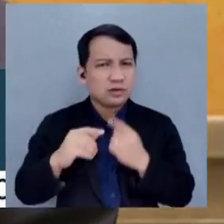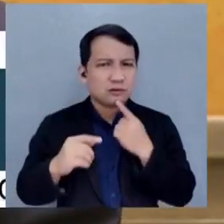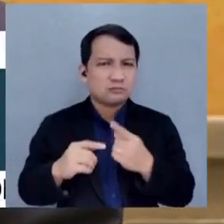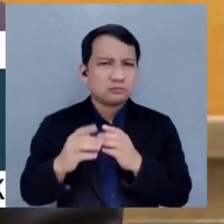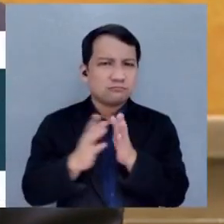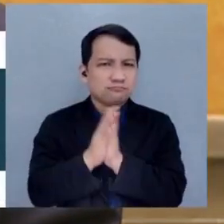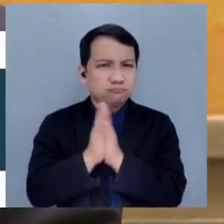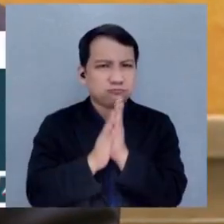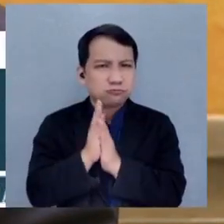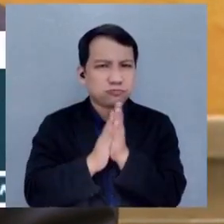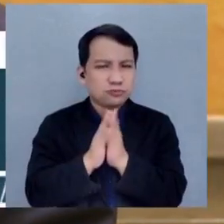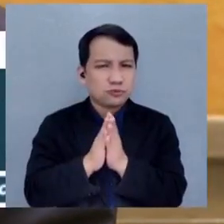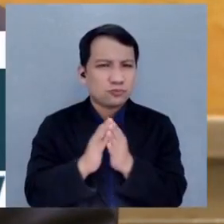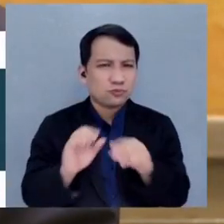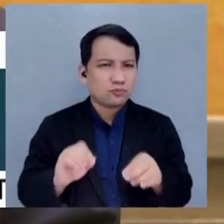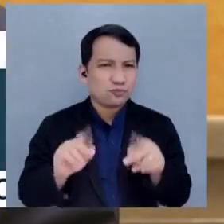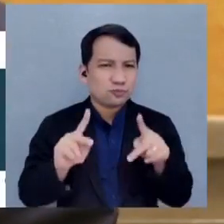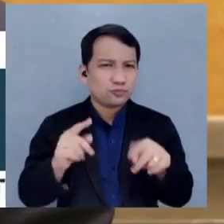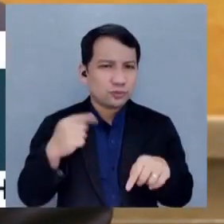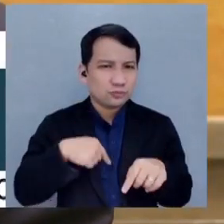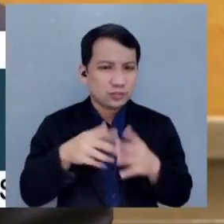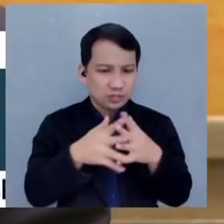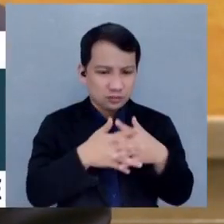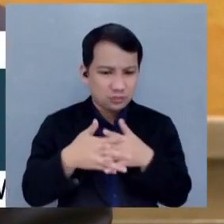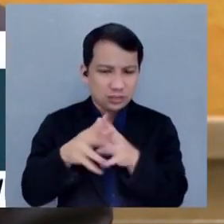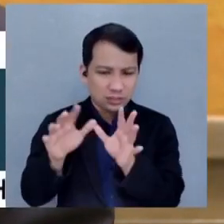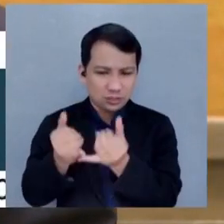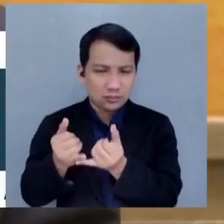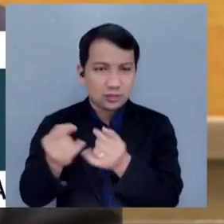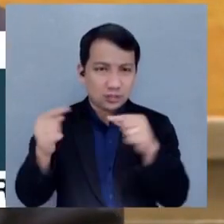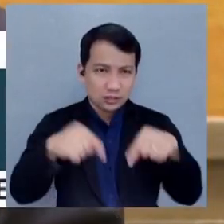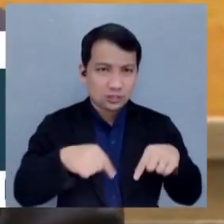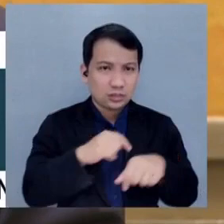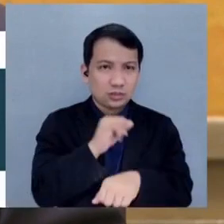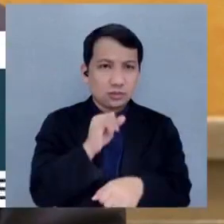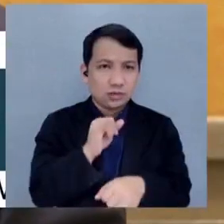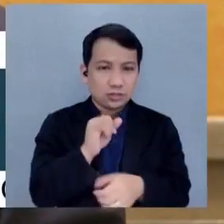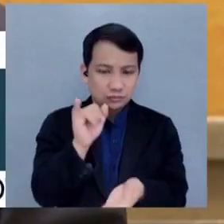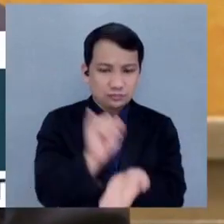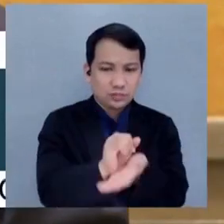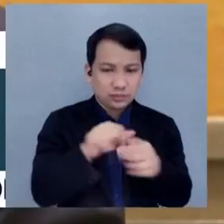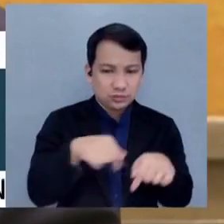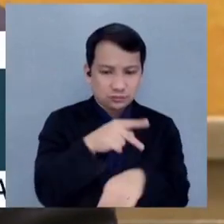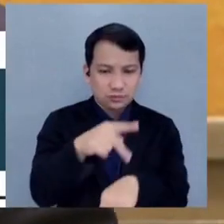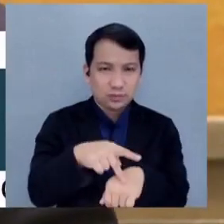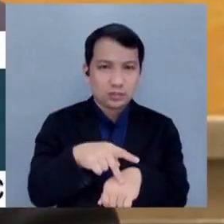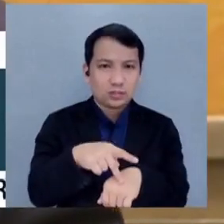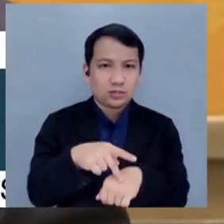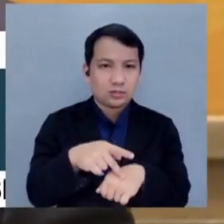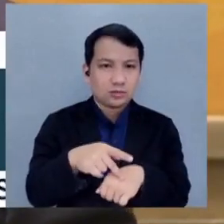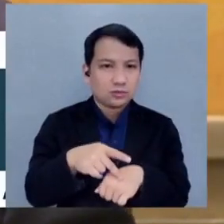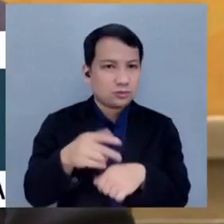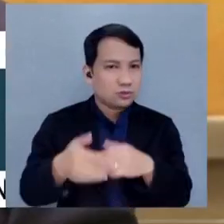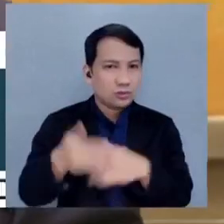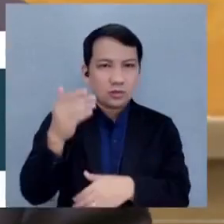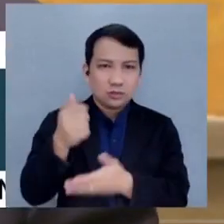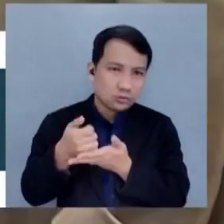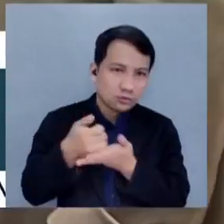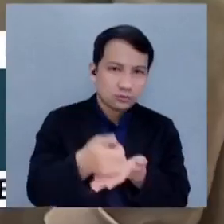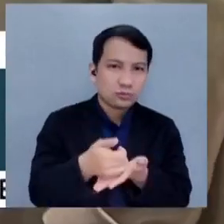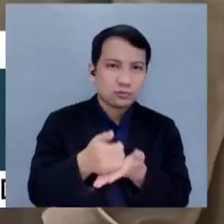about opportunities for American companies in the Philippines to invest, to hire people, to help upscale